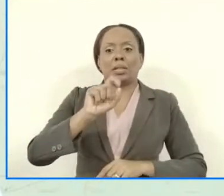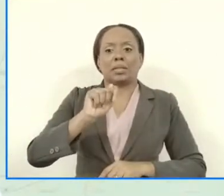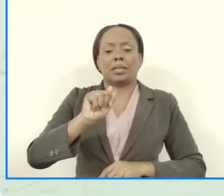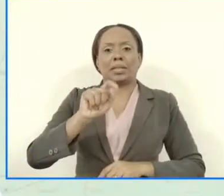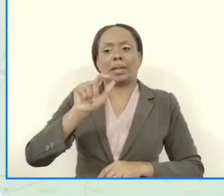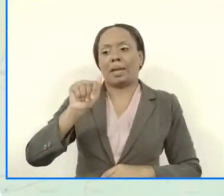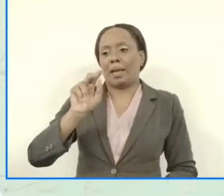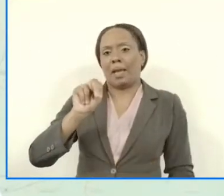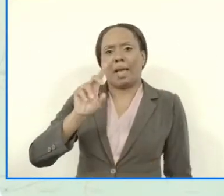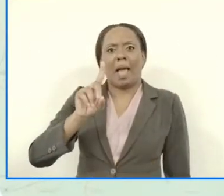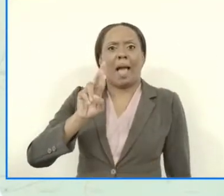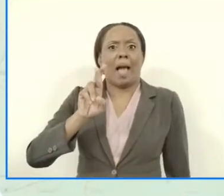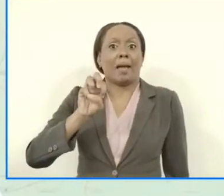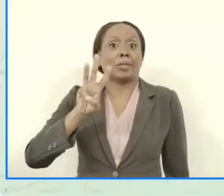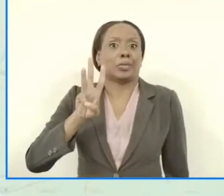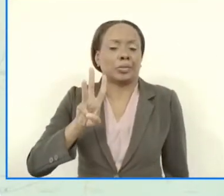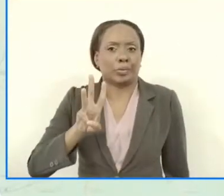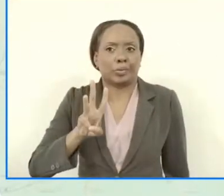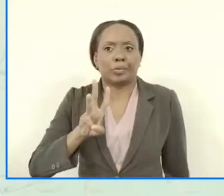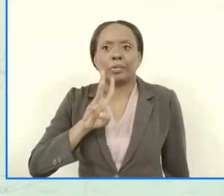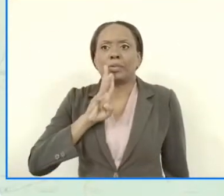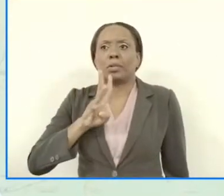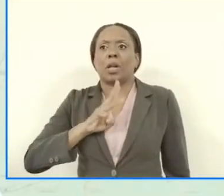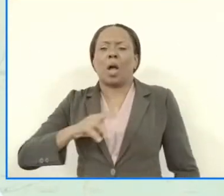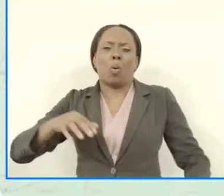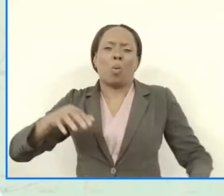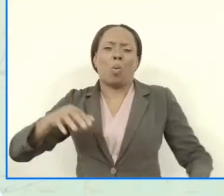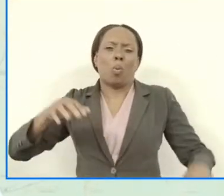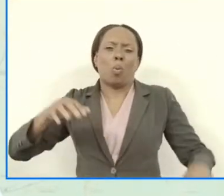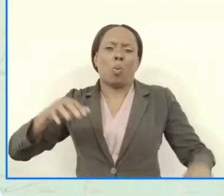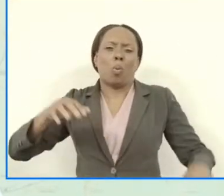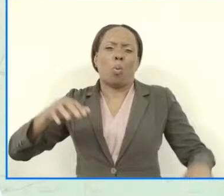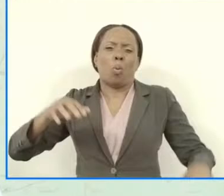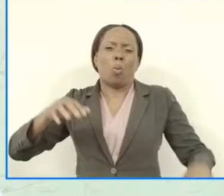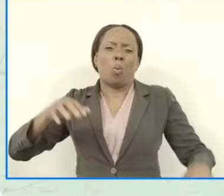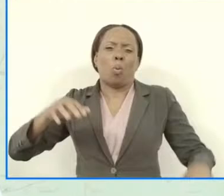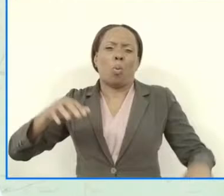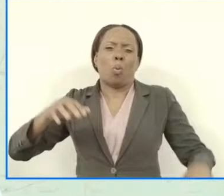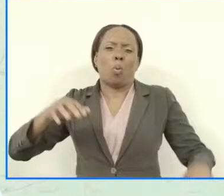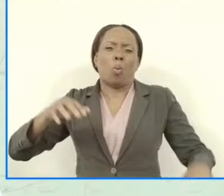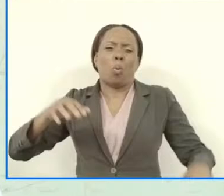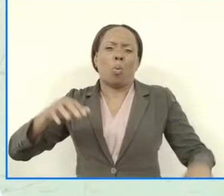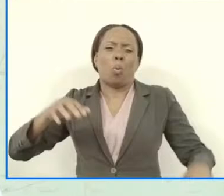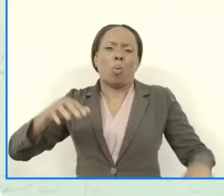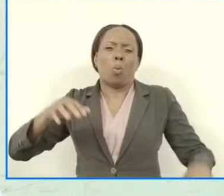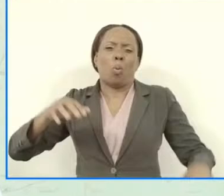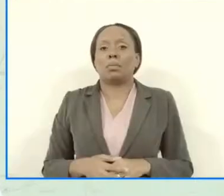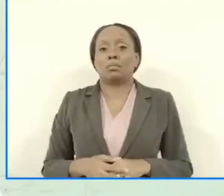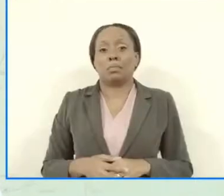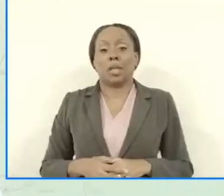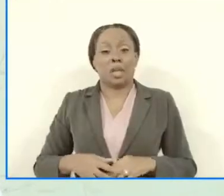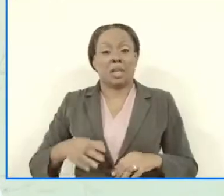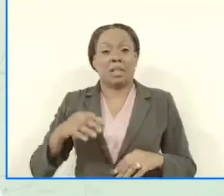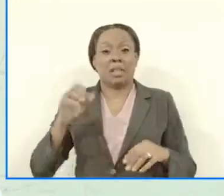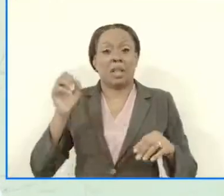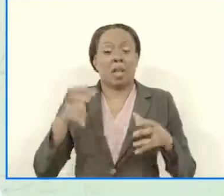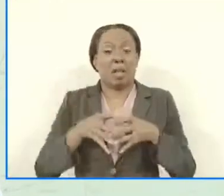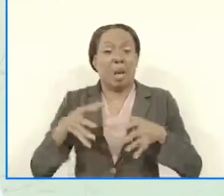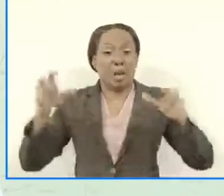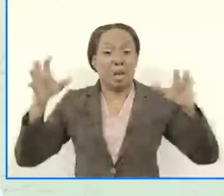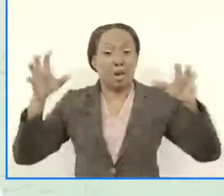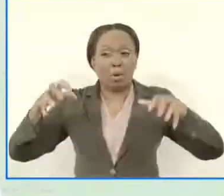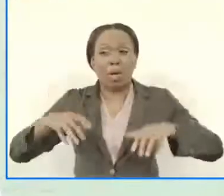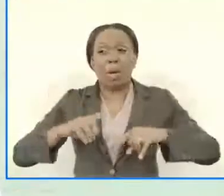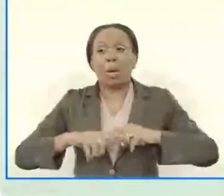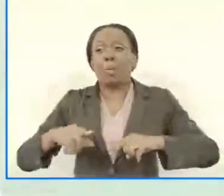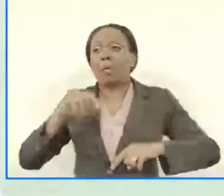etc., 7 inches of rainfall was actually reported. Luckily, the rainfall rates was not that aggressive, so